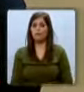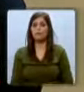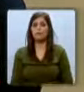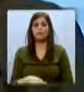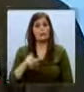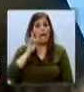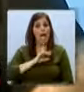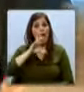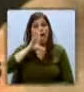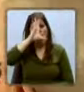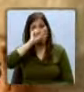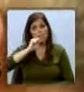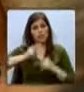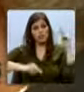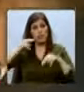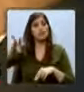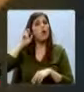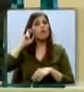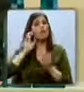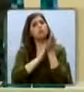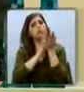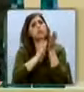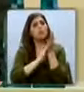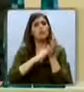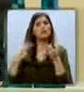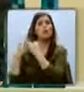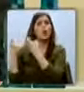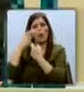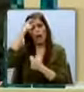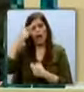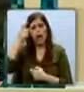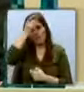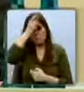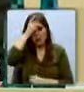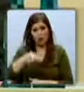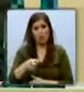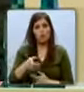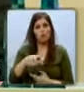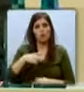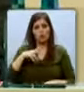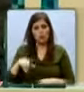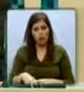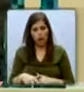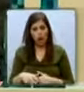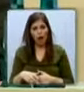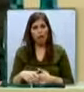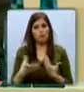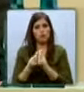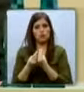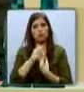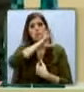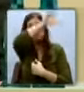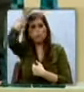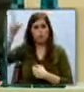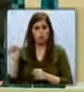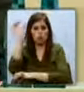Maria Luísa Albuquerque, em Berlim, a ouvir os elogios do colega alemão. Portugal, together with other member states which have